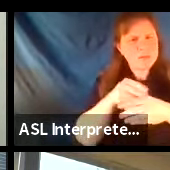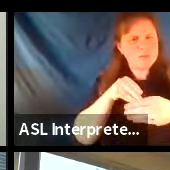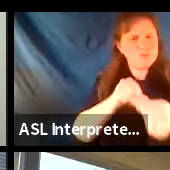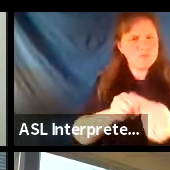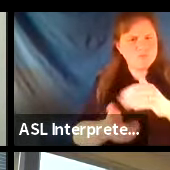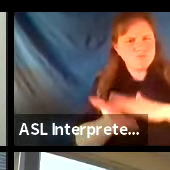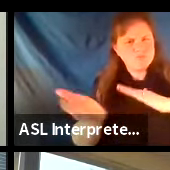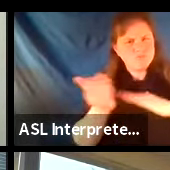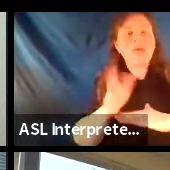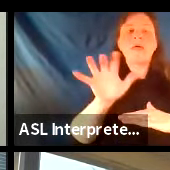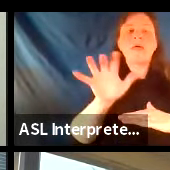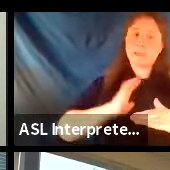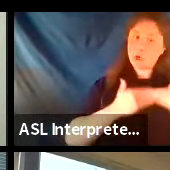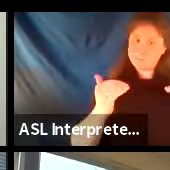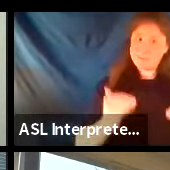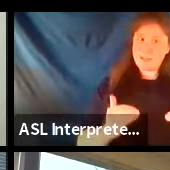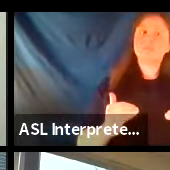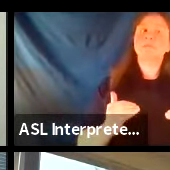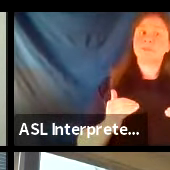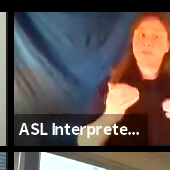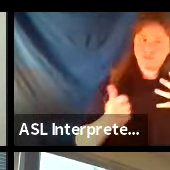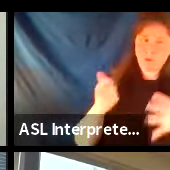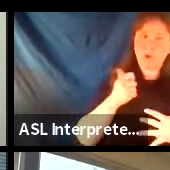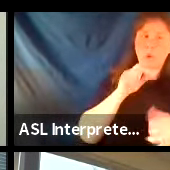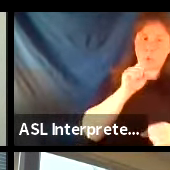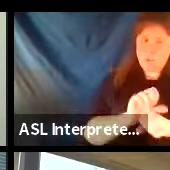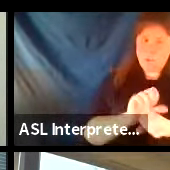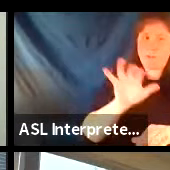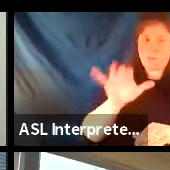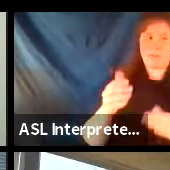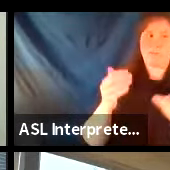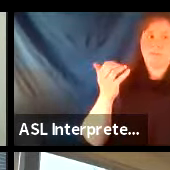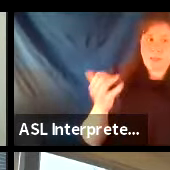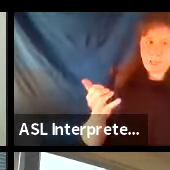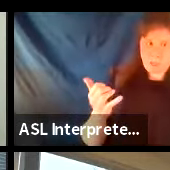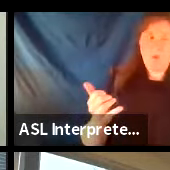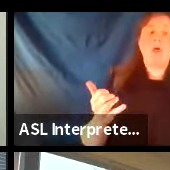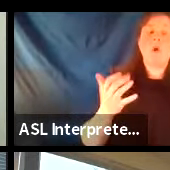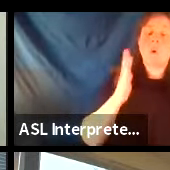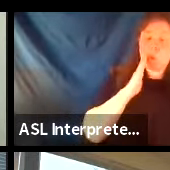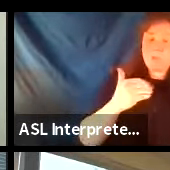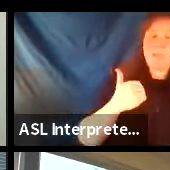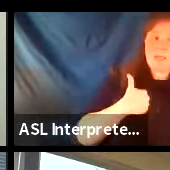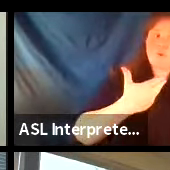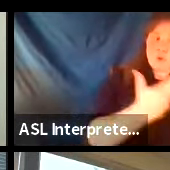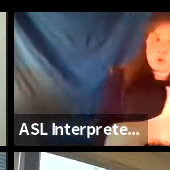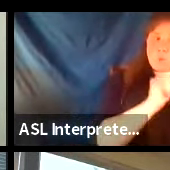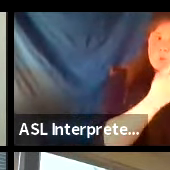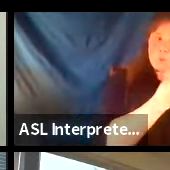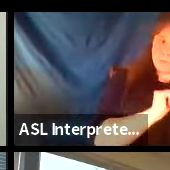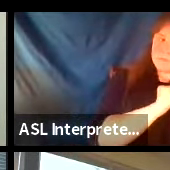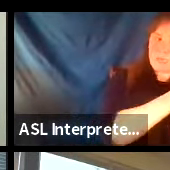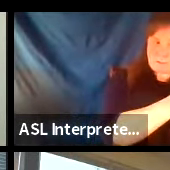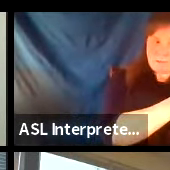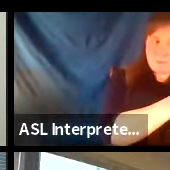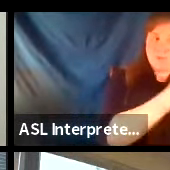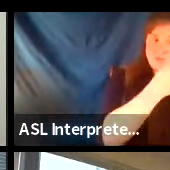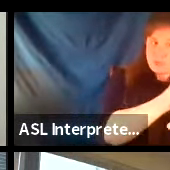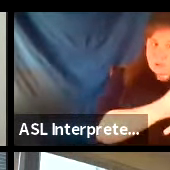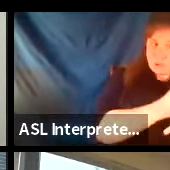priority to do, and there's going to be, again, a group convened, and vaccine implementation group around